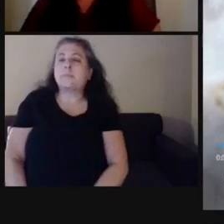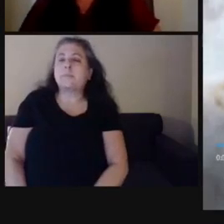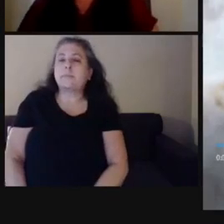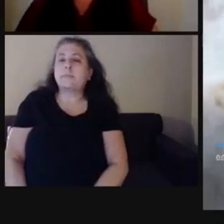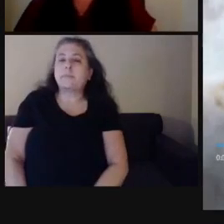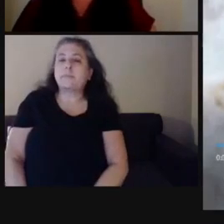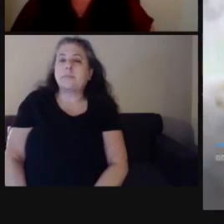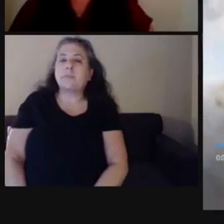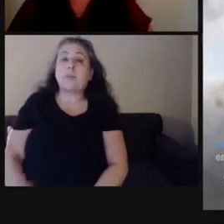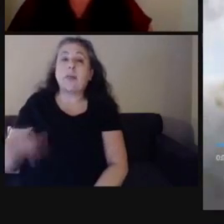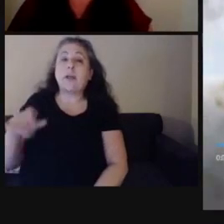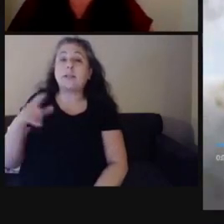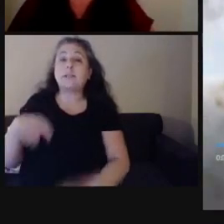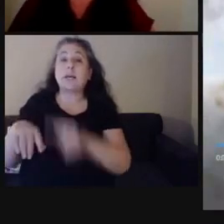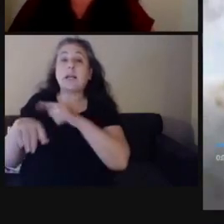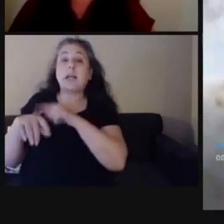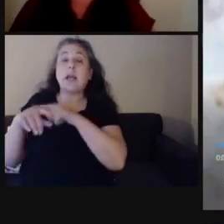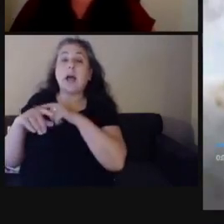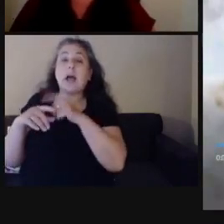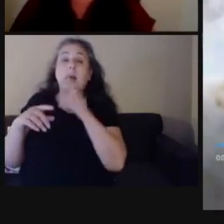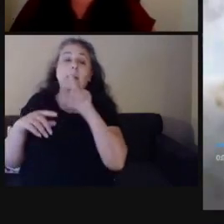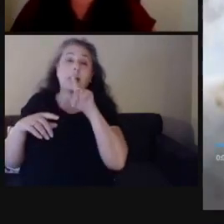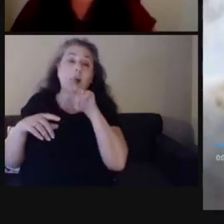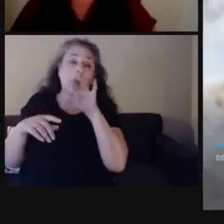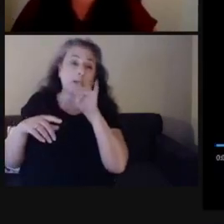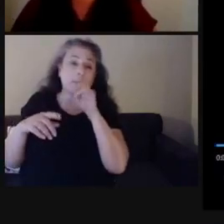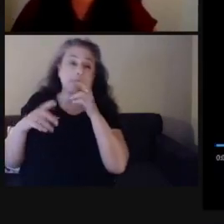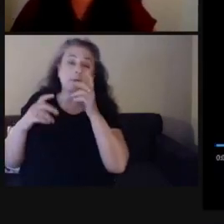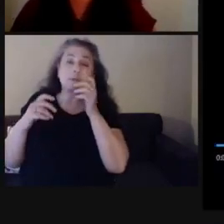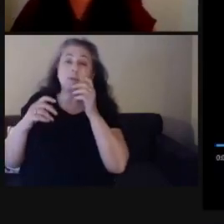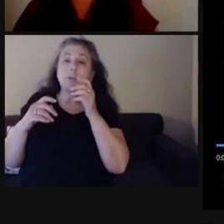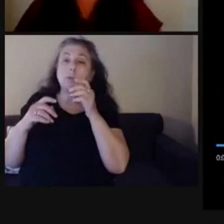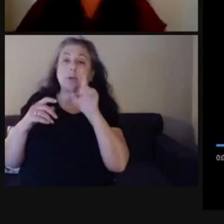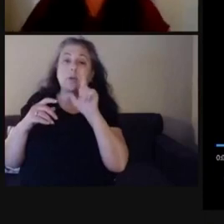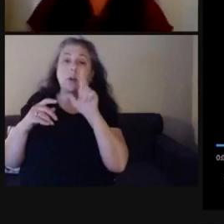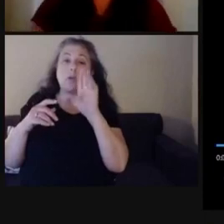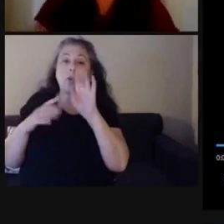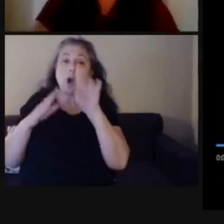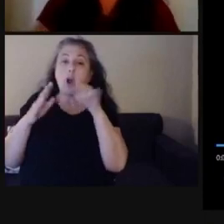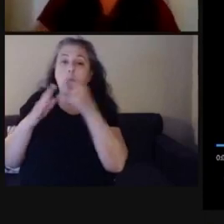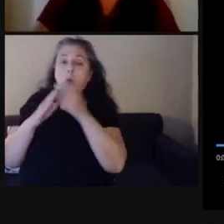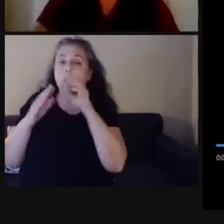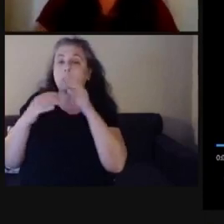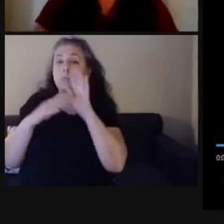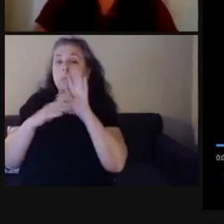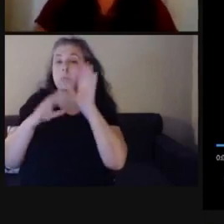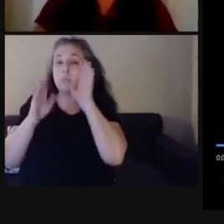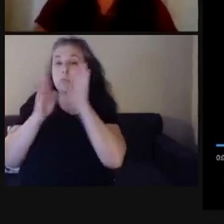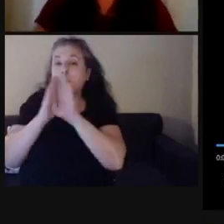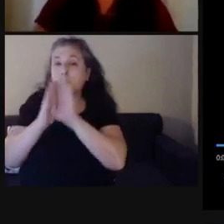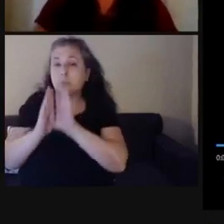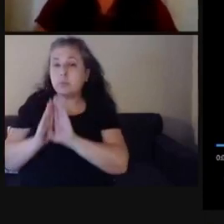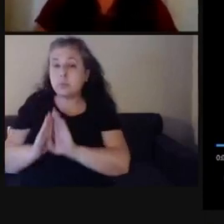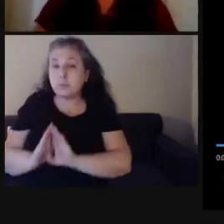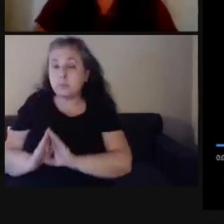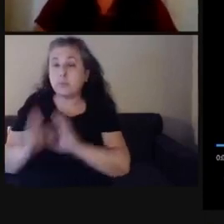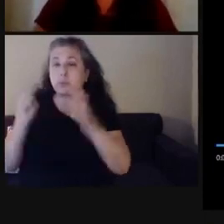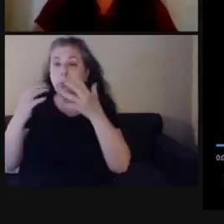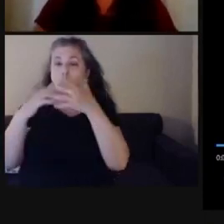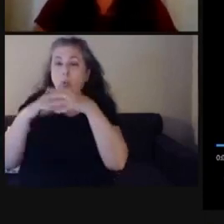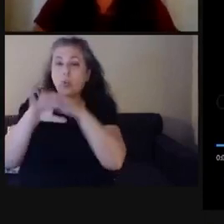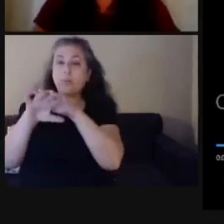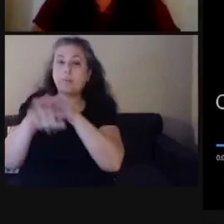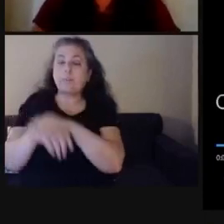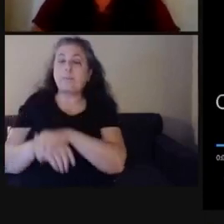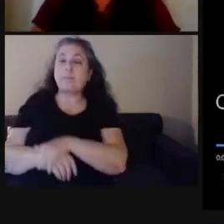So this is a time lapse of mushrooms growing within 24 hours. It's a 24-hour time span. Yeah.